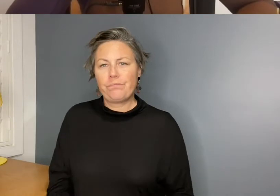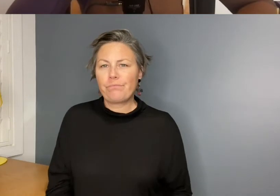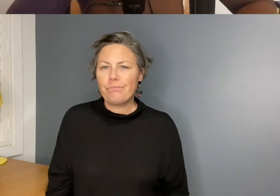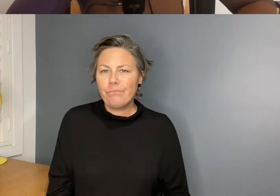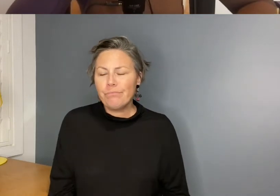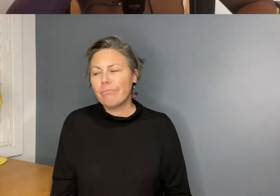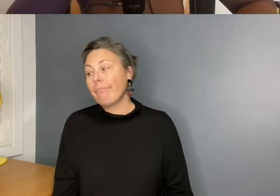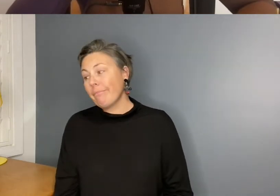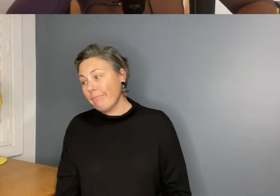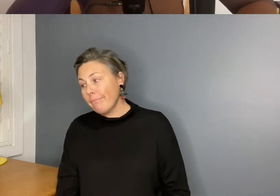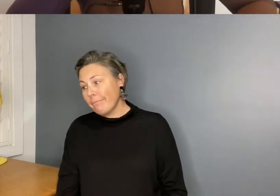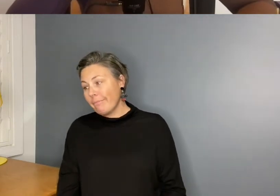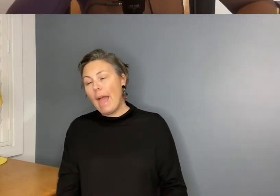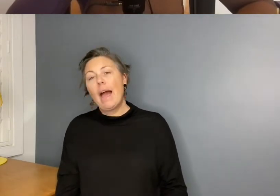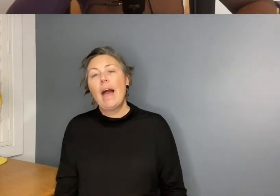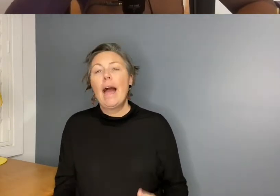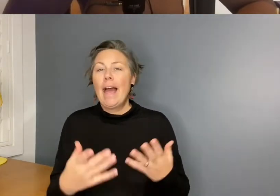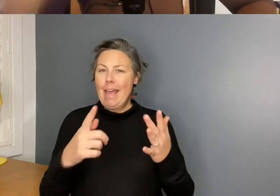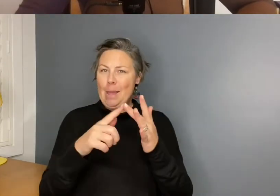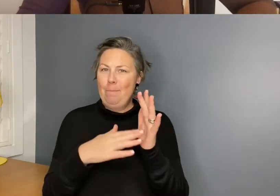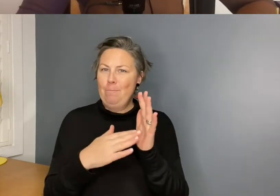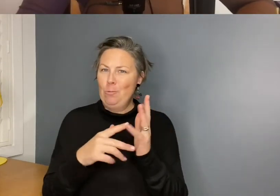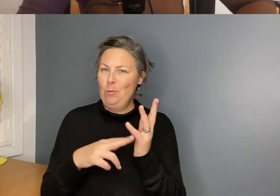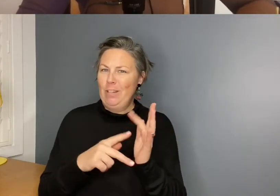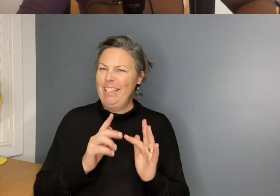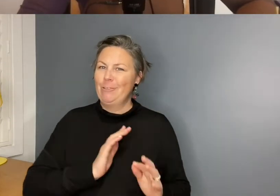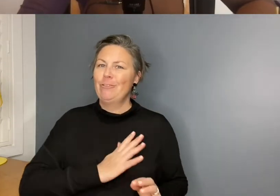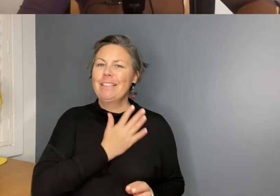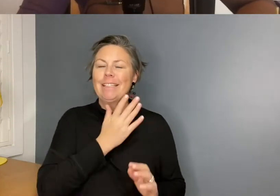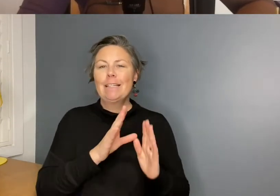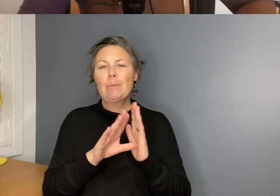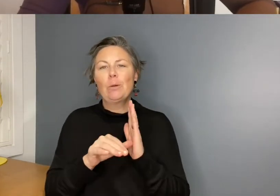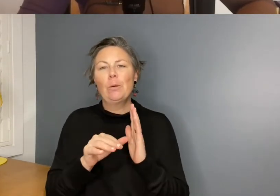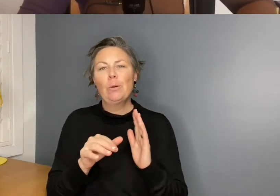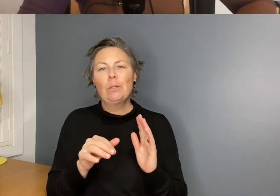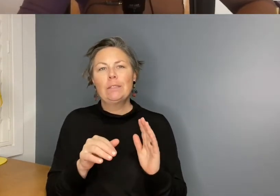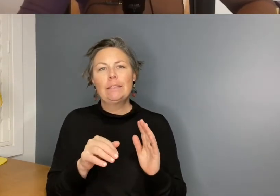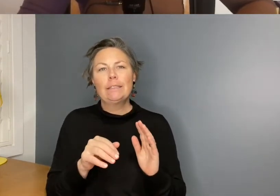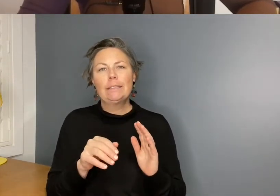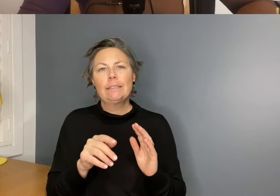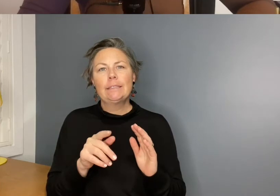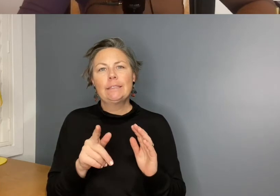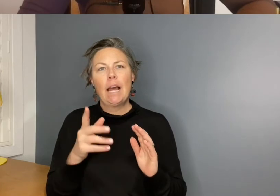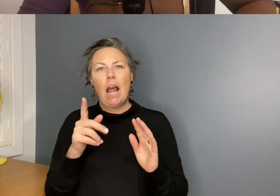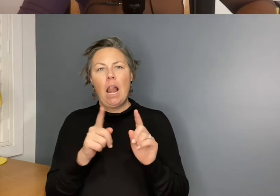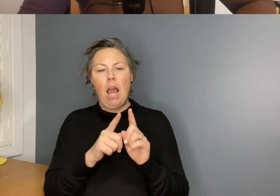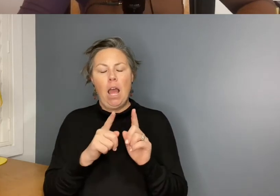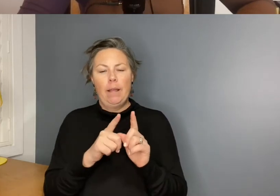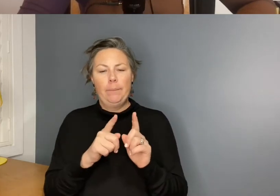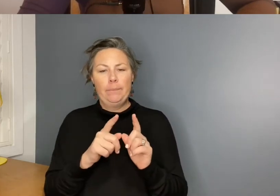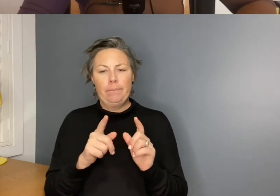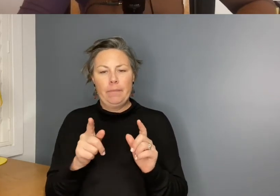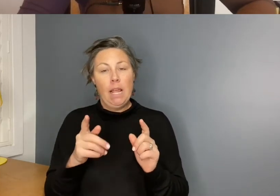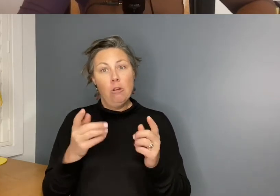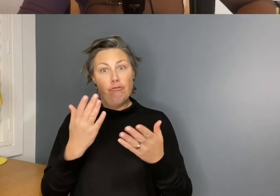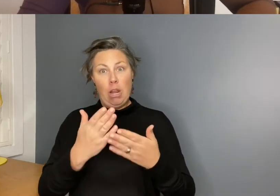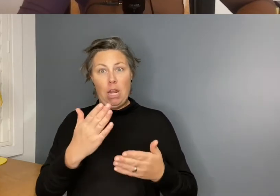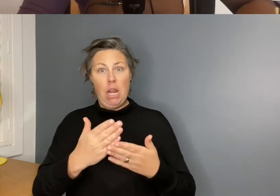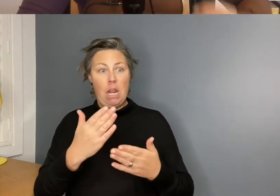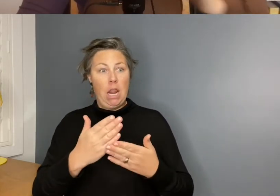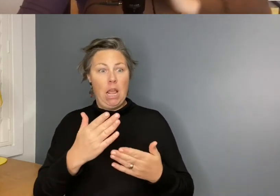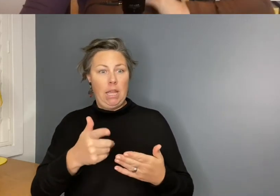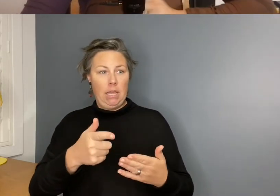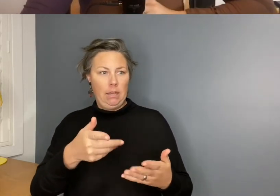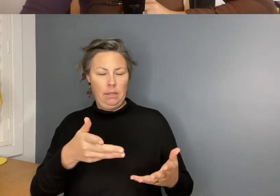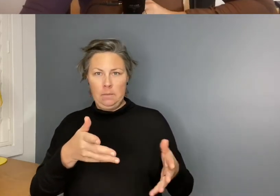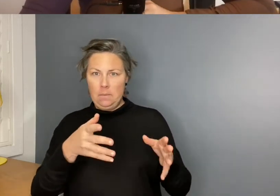whenever we talk about the immune system, because the immune system it's such an enigma. I mean, if you ask to point to